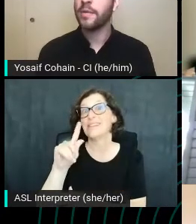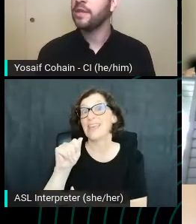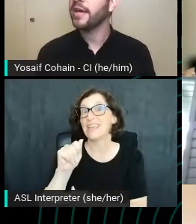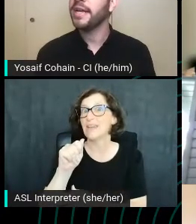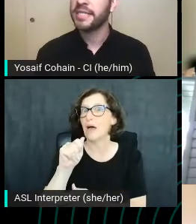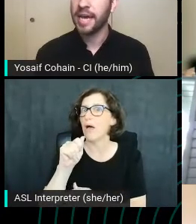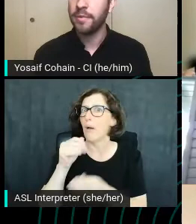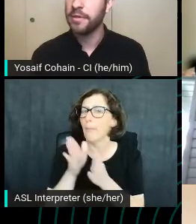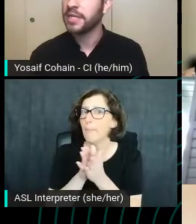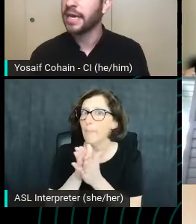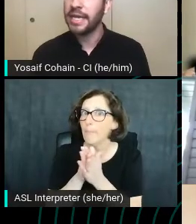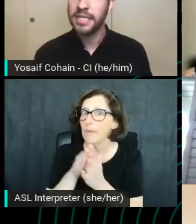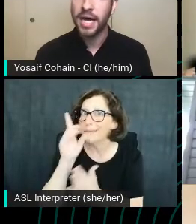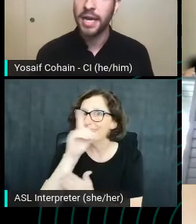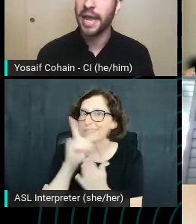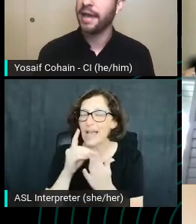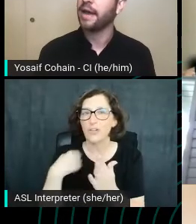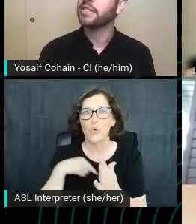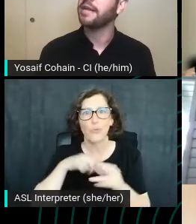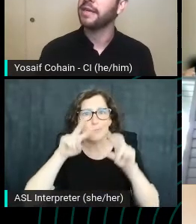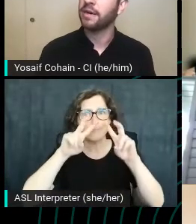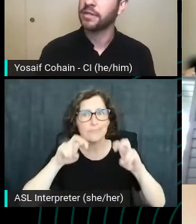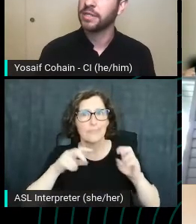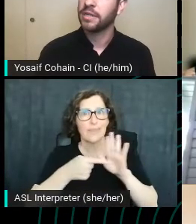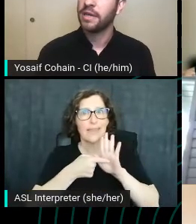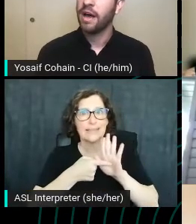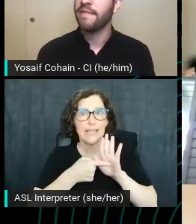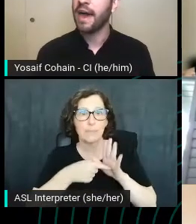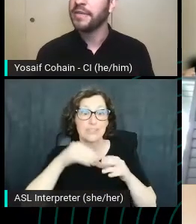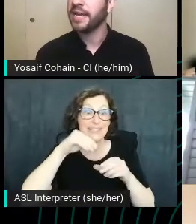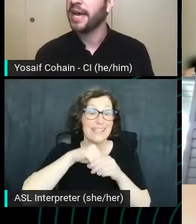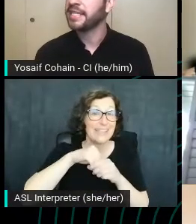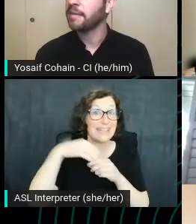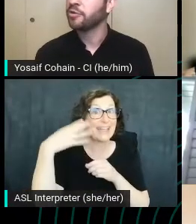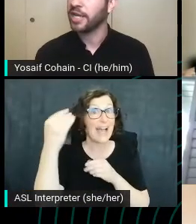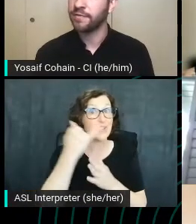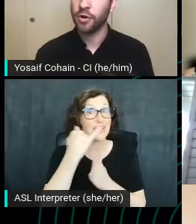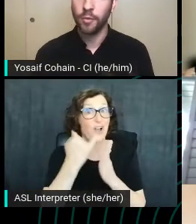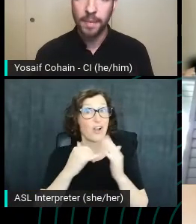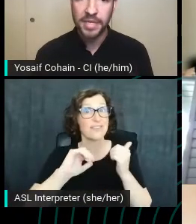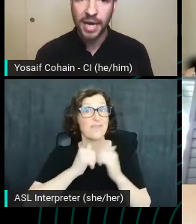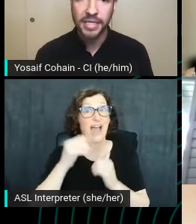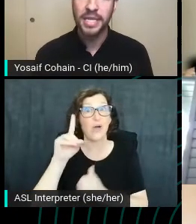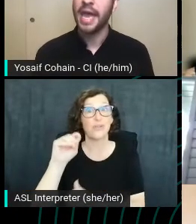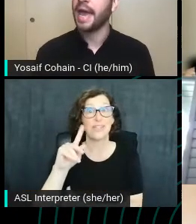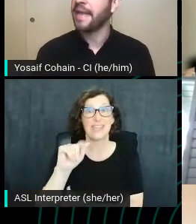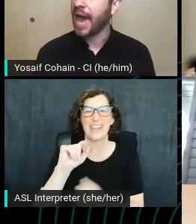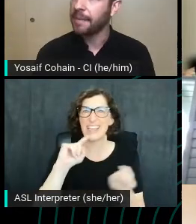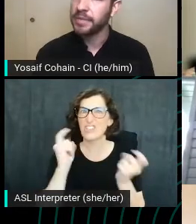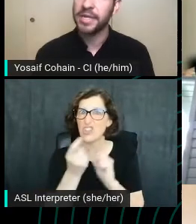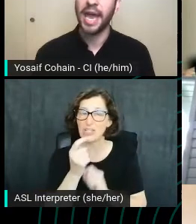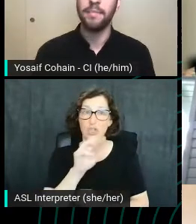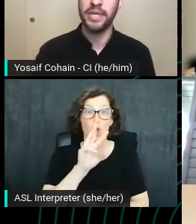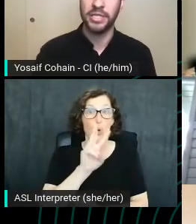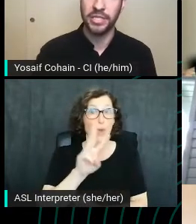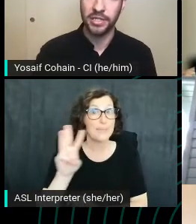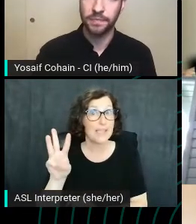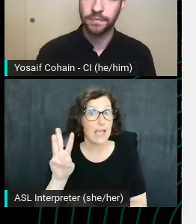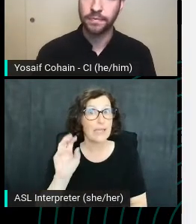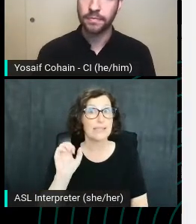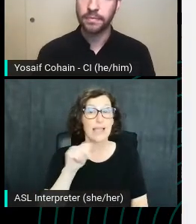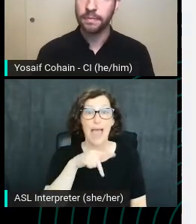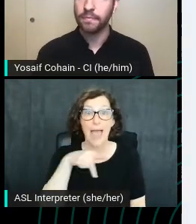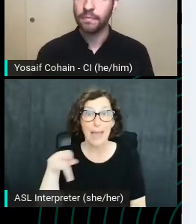It's where we look at examples inside and outside the arts of how data has helped transform websites and apps and